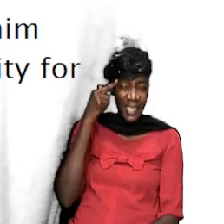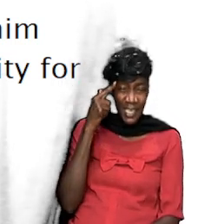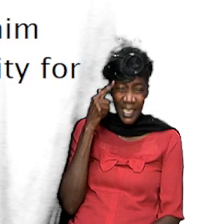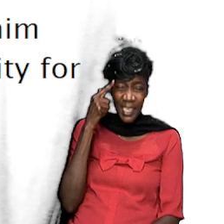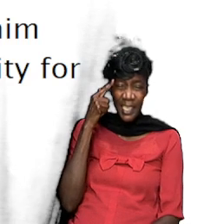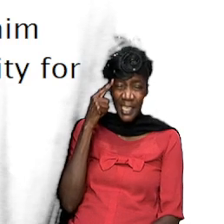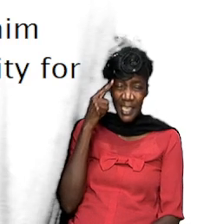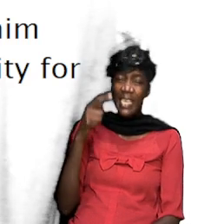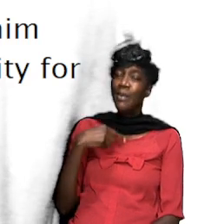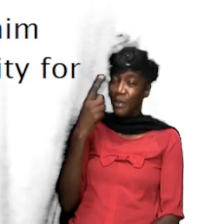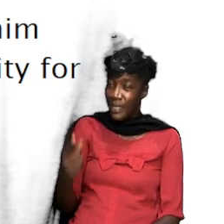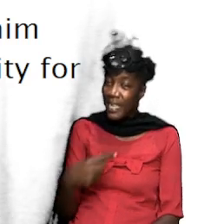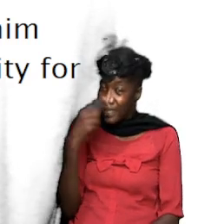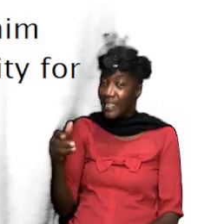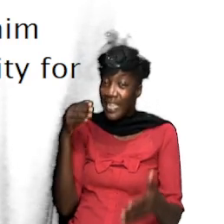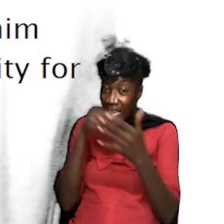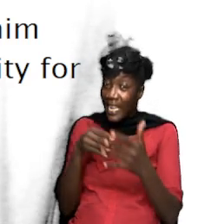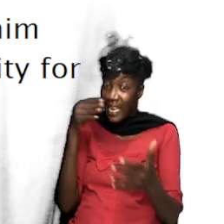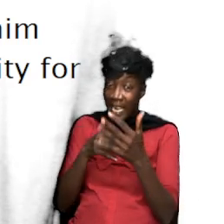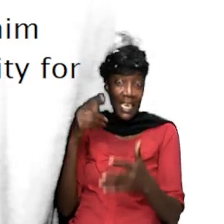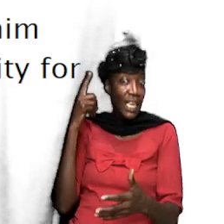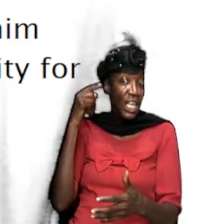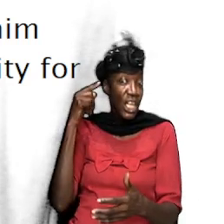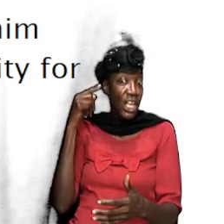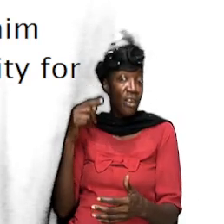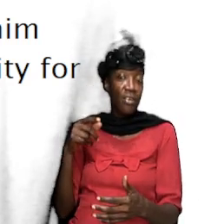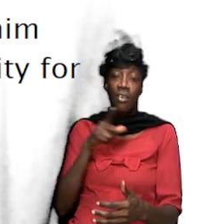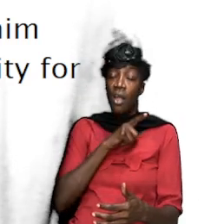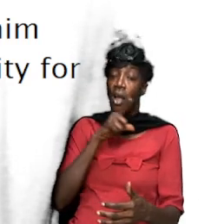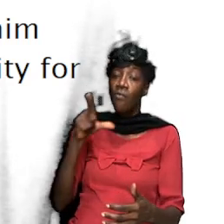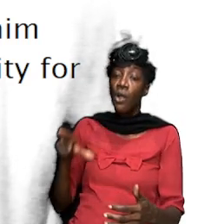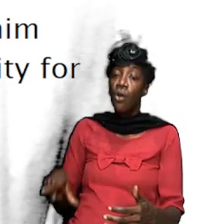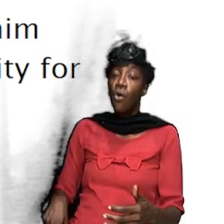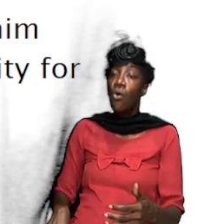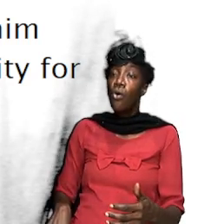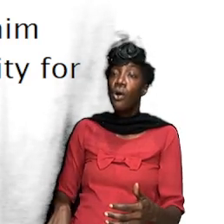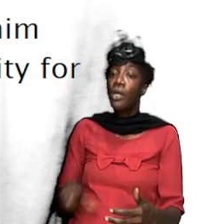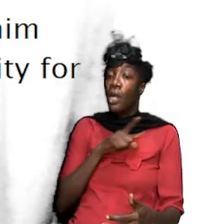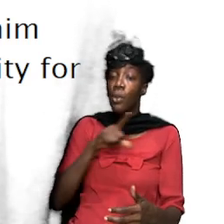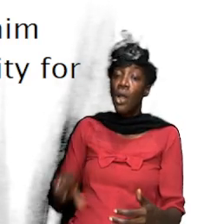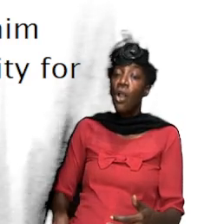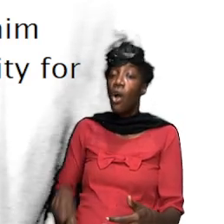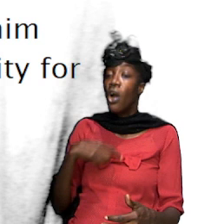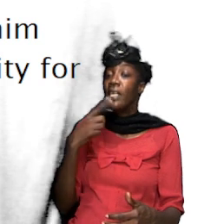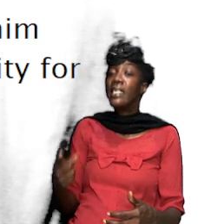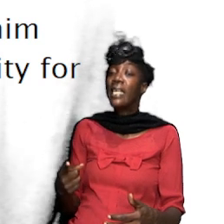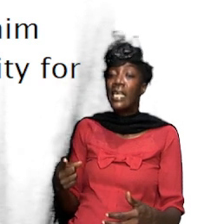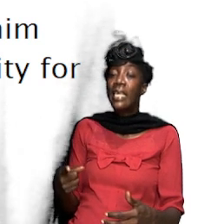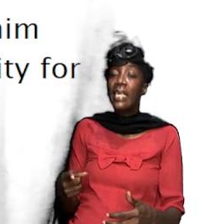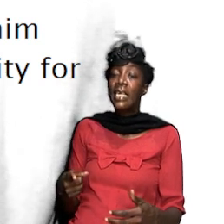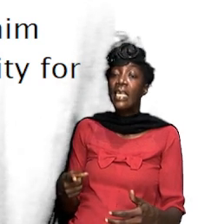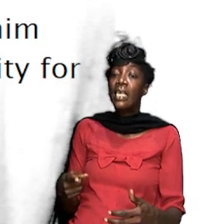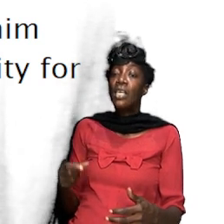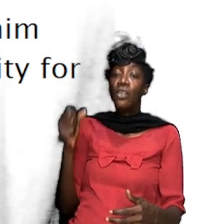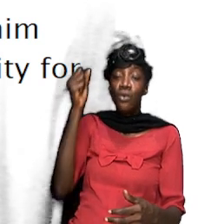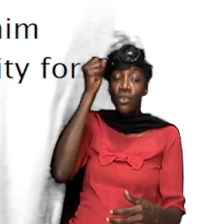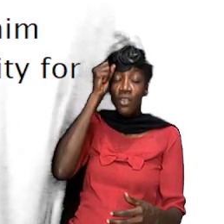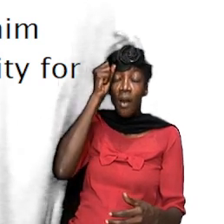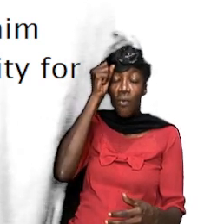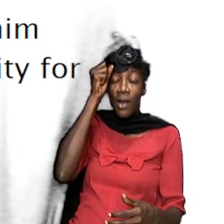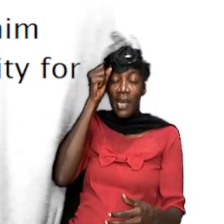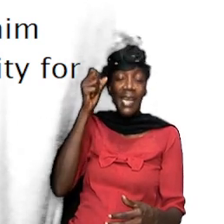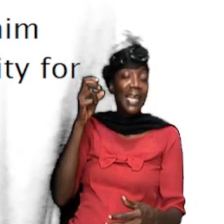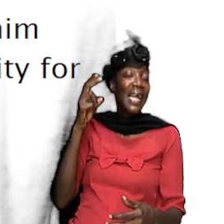Lord. And the Lord said unto Samuel, hearken unto their voice, and make